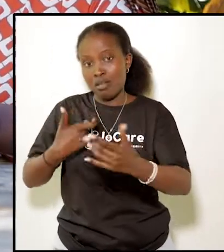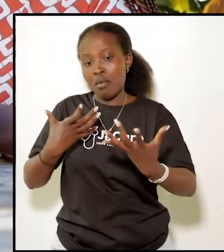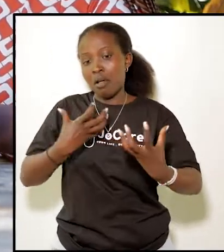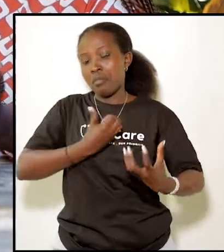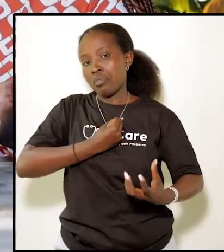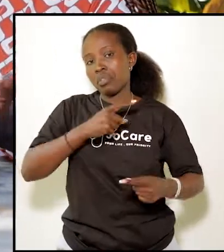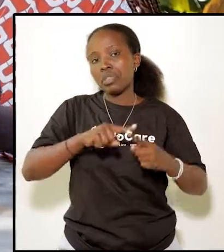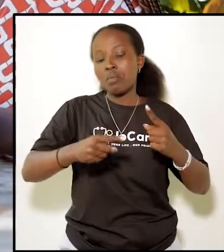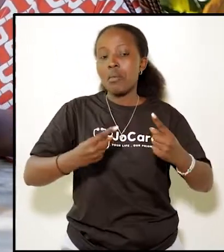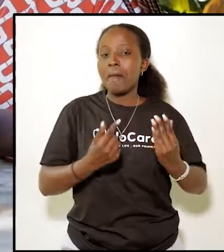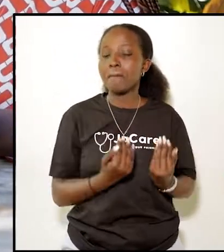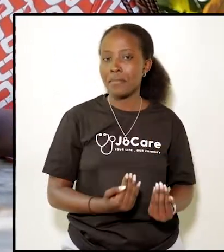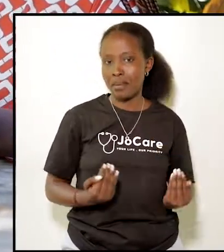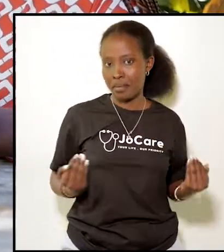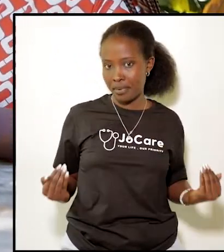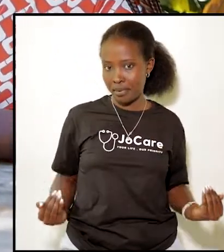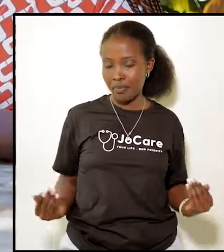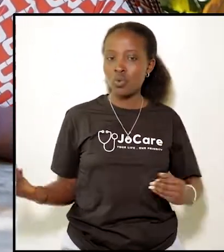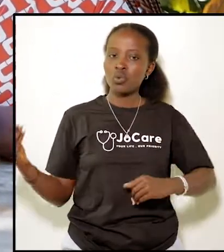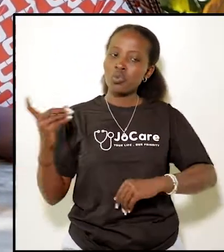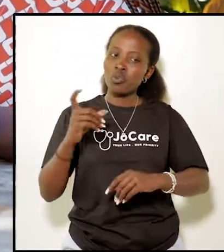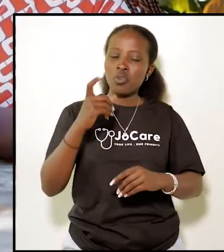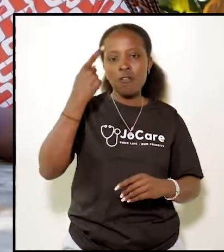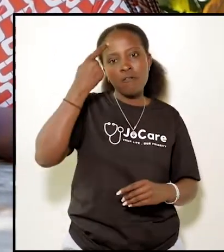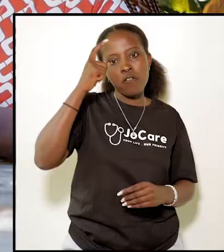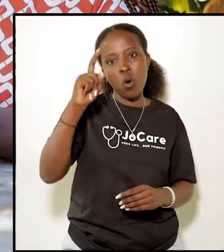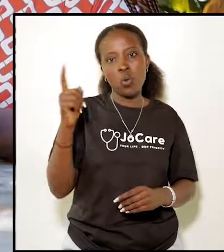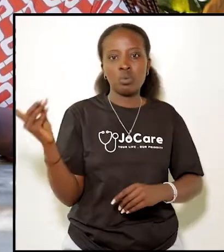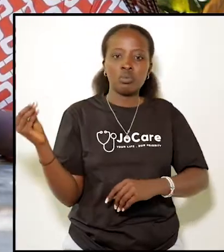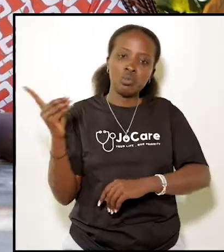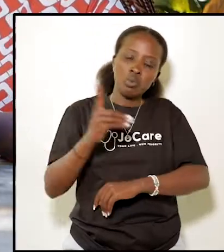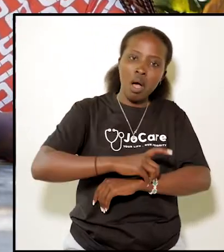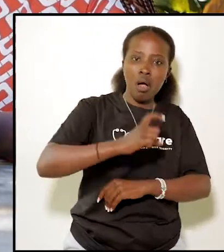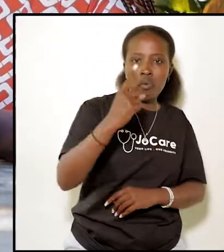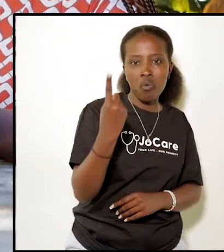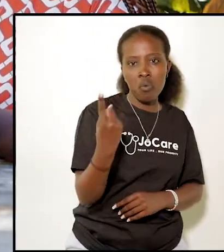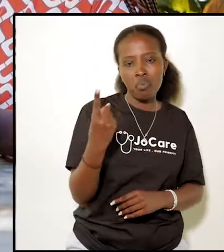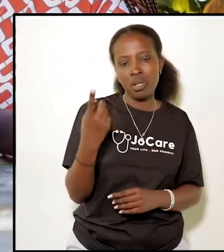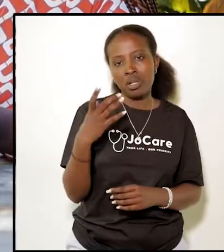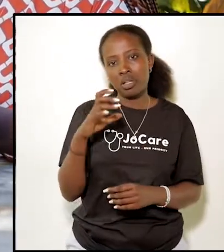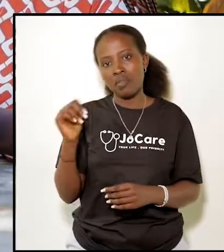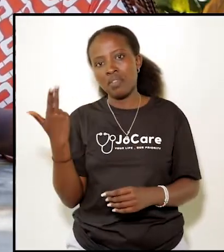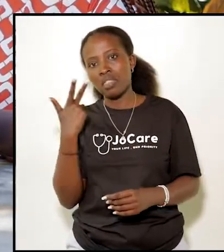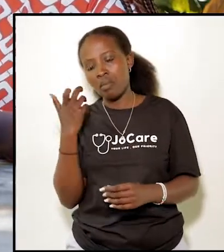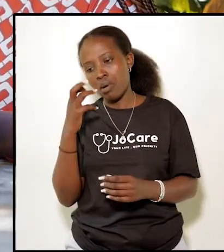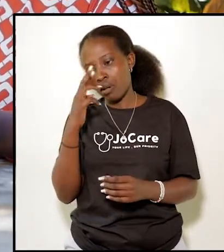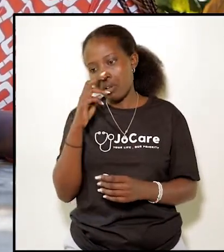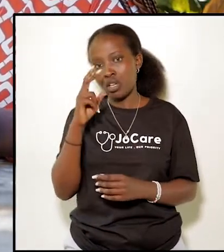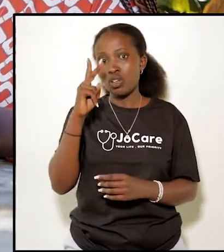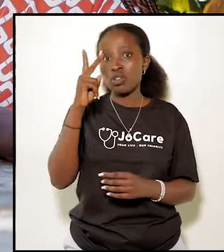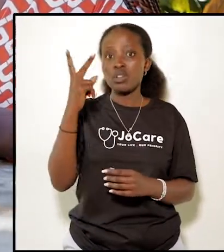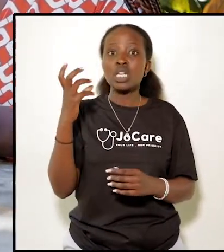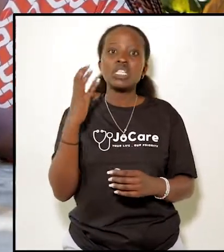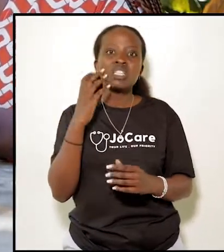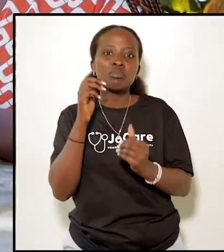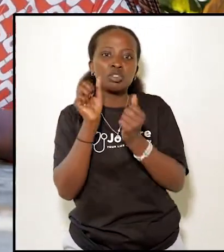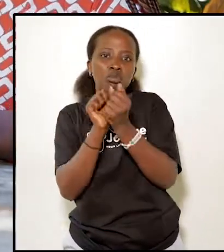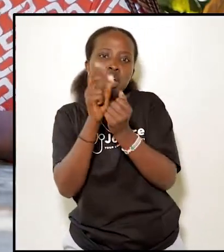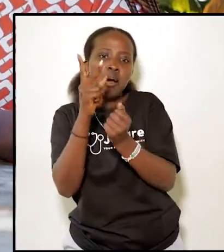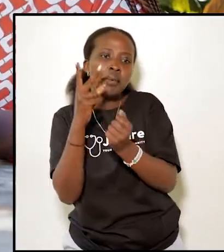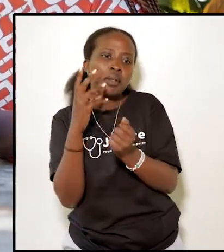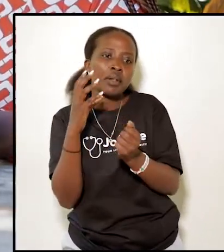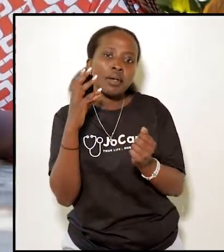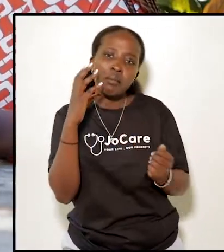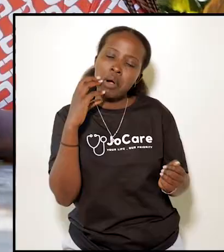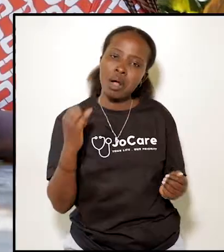that hasn't had a baby Okay. for 1 year, if they are below 35, they Okay. have to seek help after 12 months.